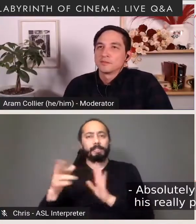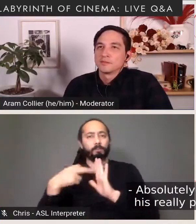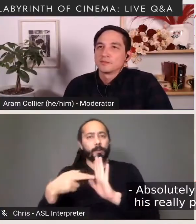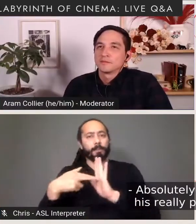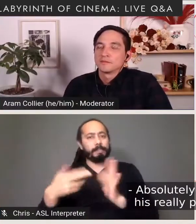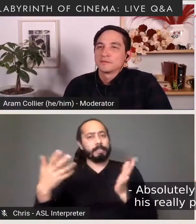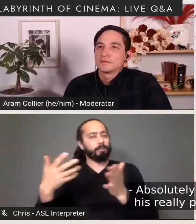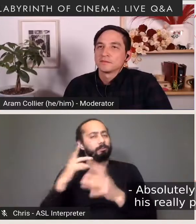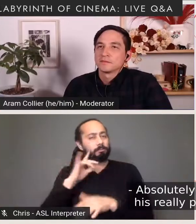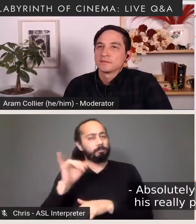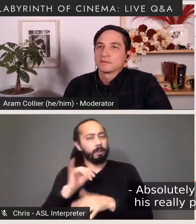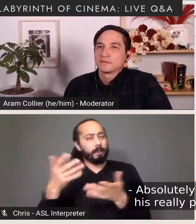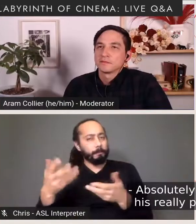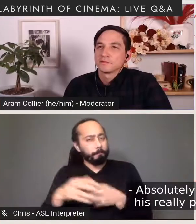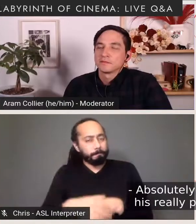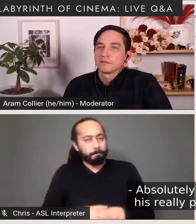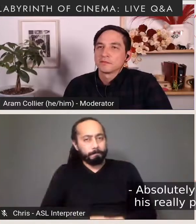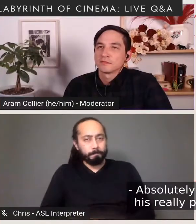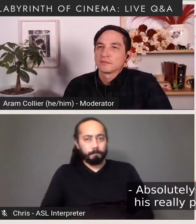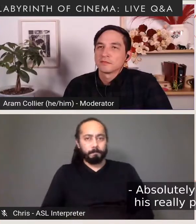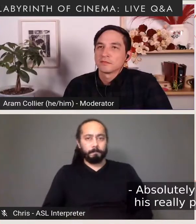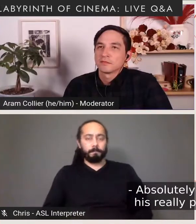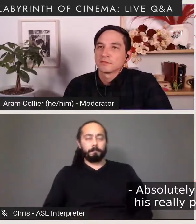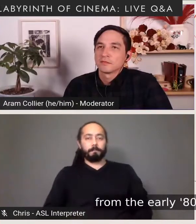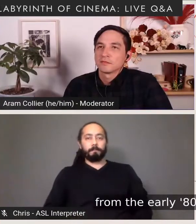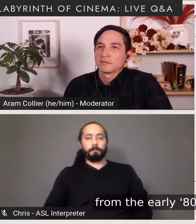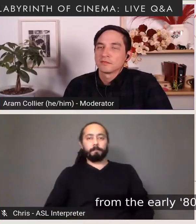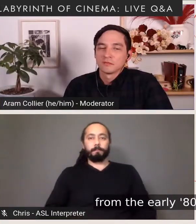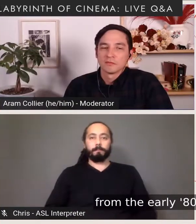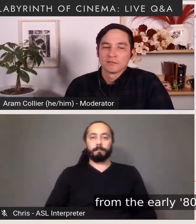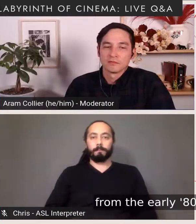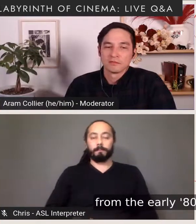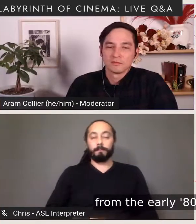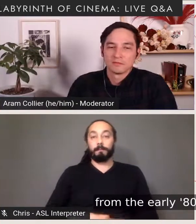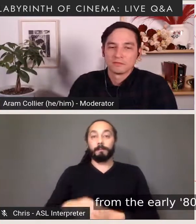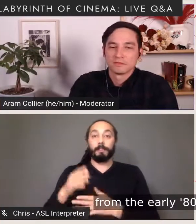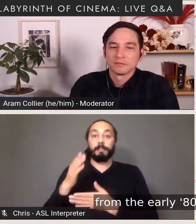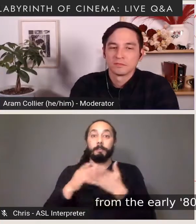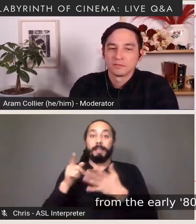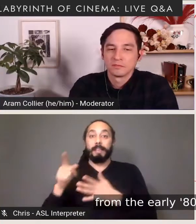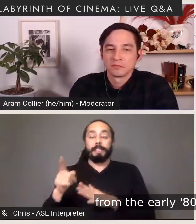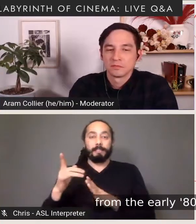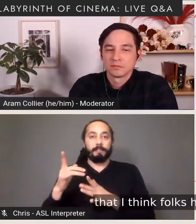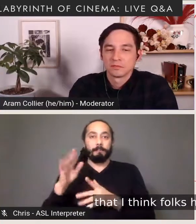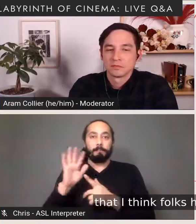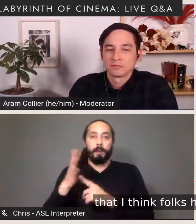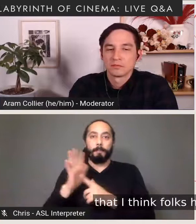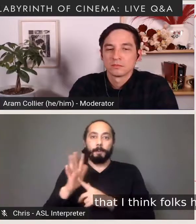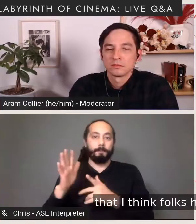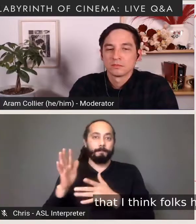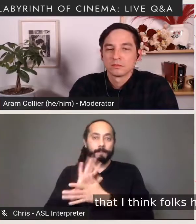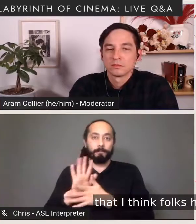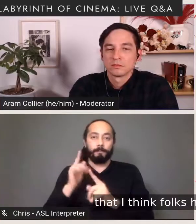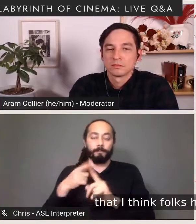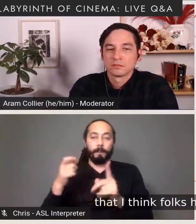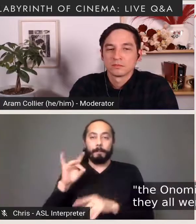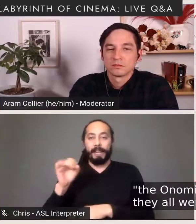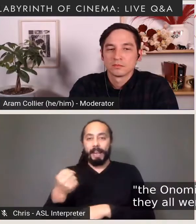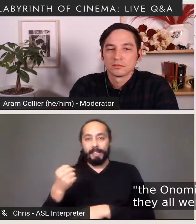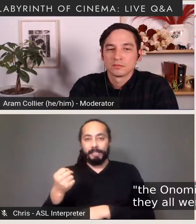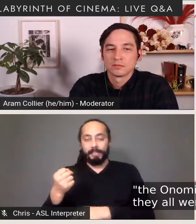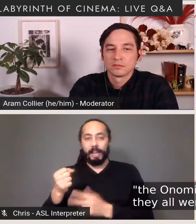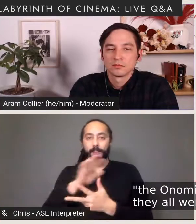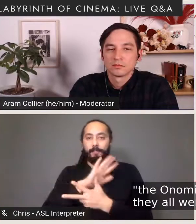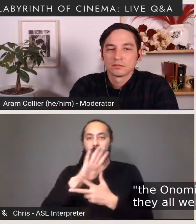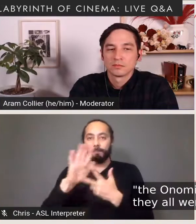So, some of his really popular films from the early 80s, a trilogy of films that I think folks have started calling